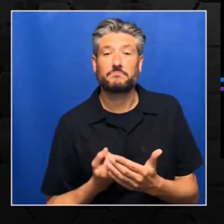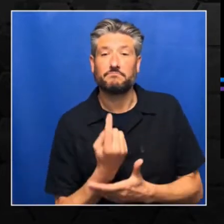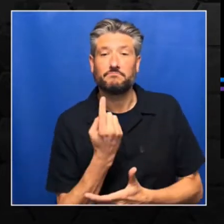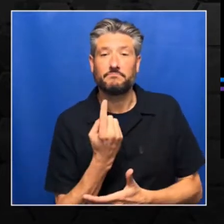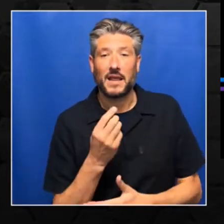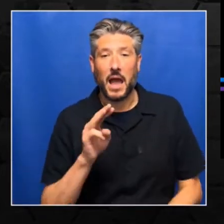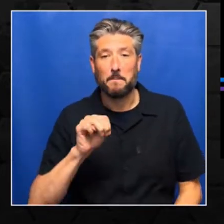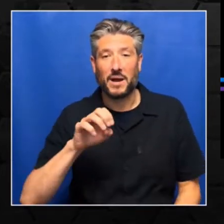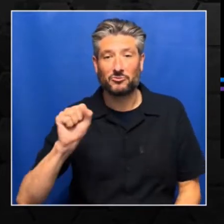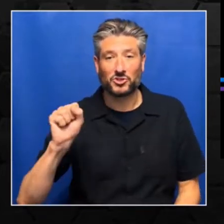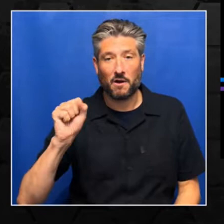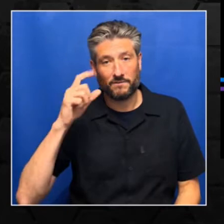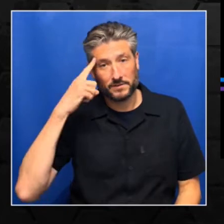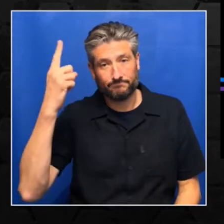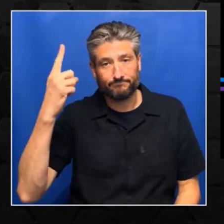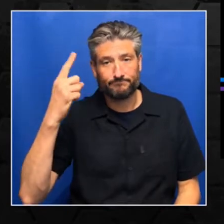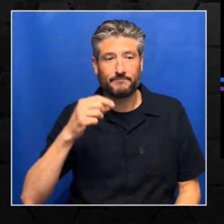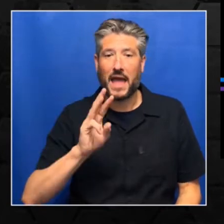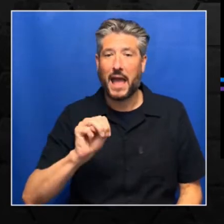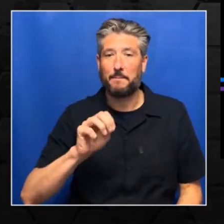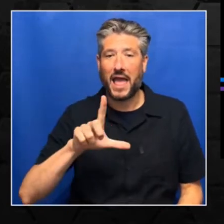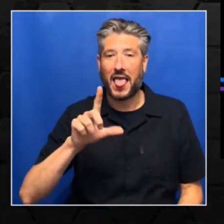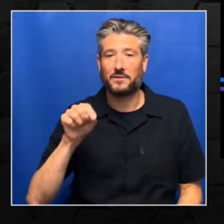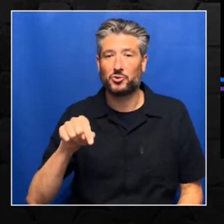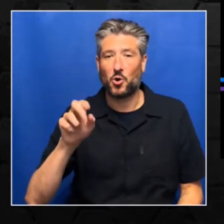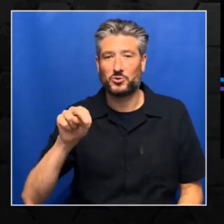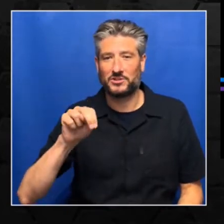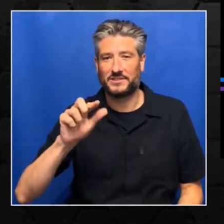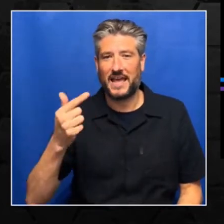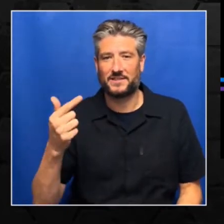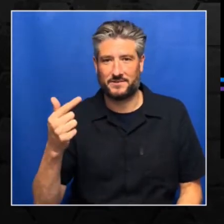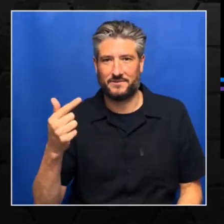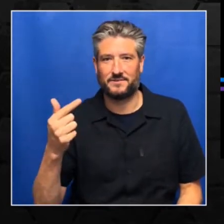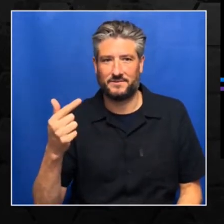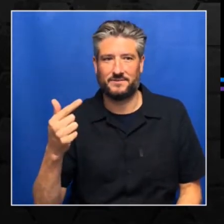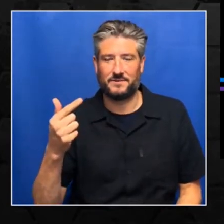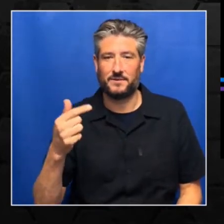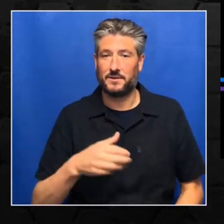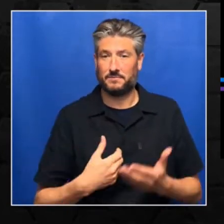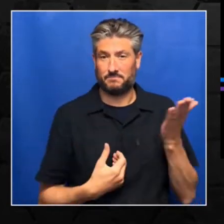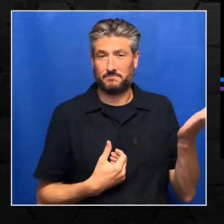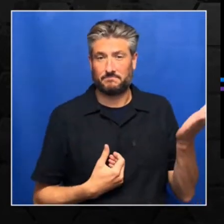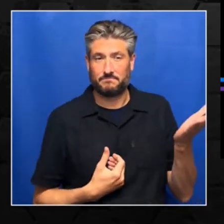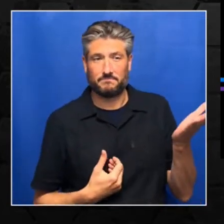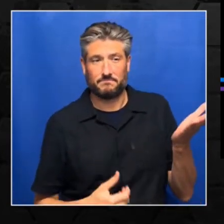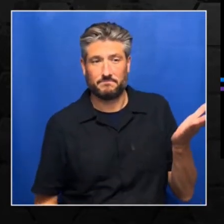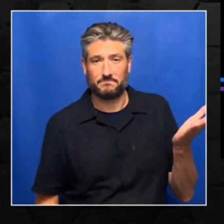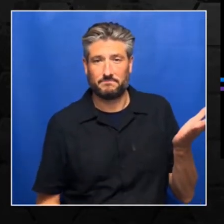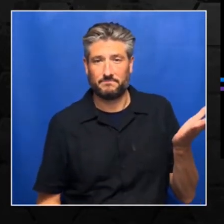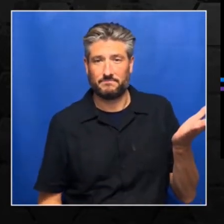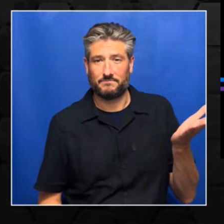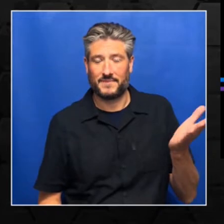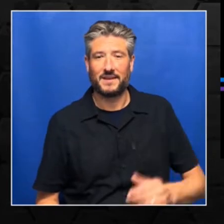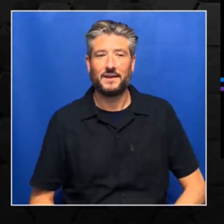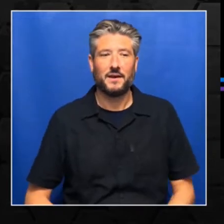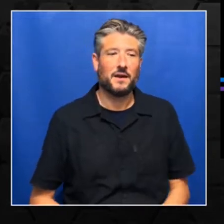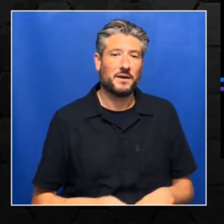So with the use of ML.NET, we're able to include machine learning in our .NET application, in our